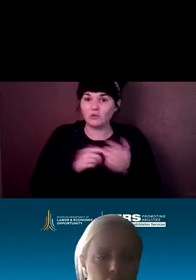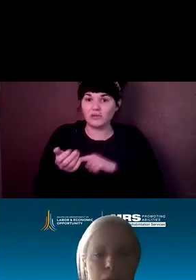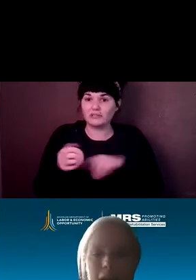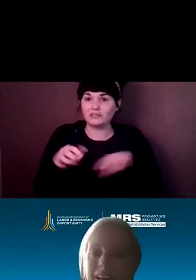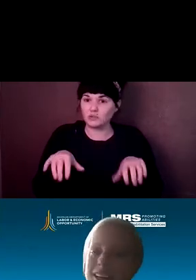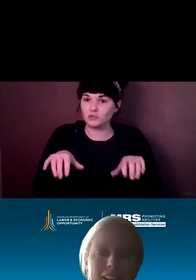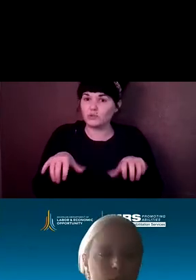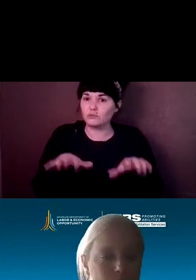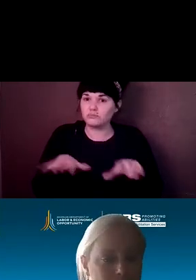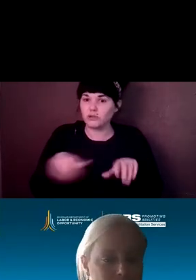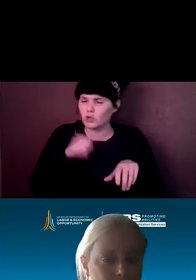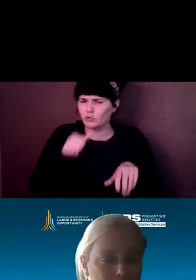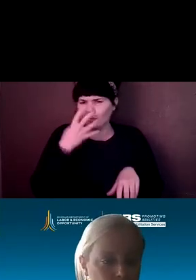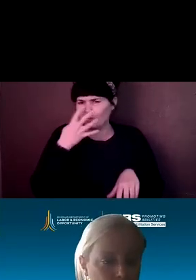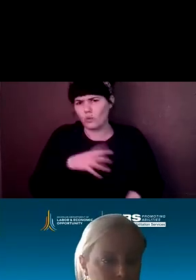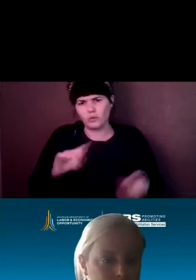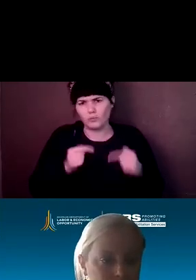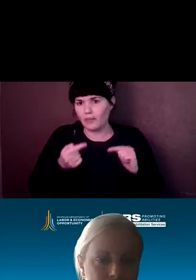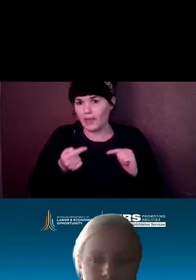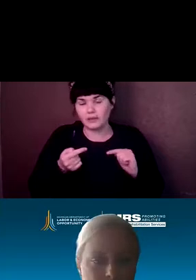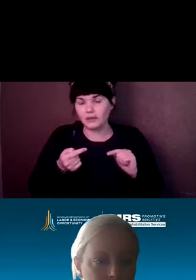It's your body telling you something is wrong.